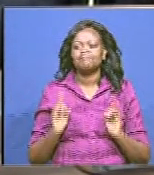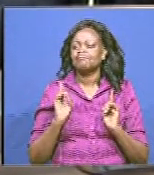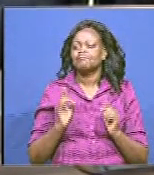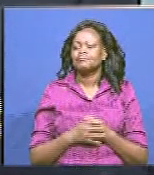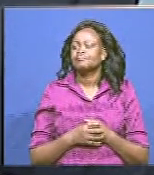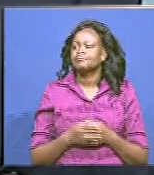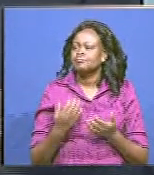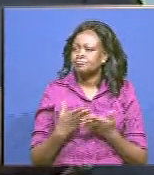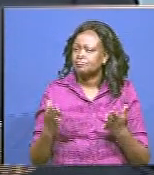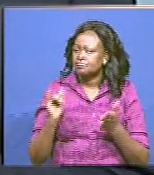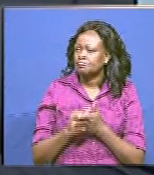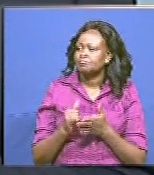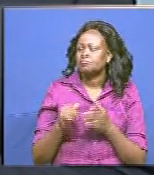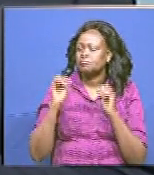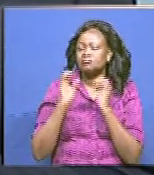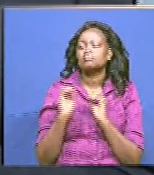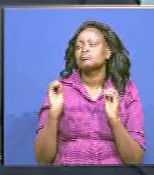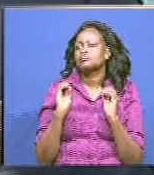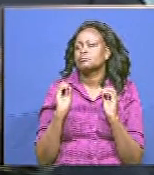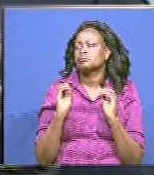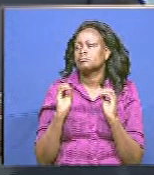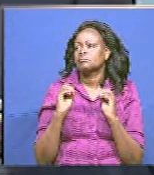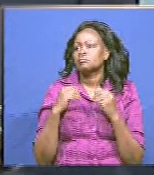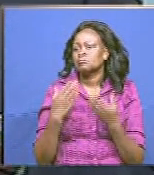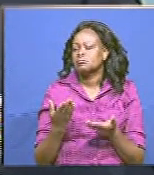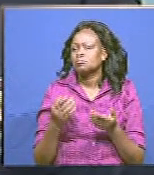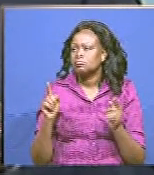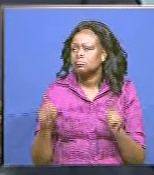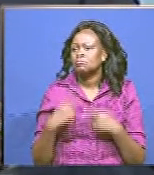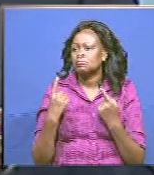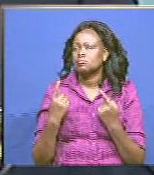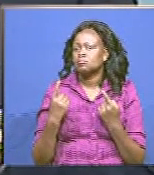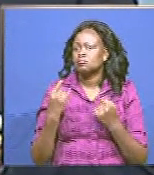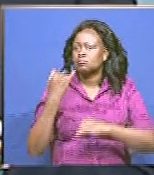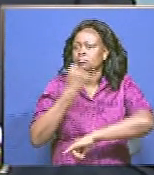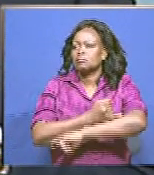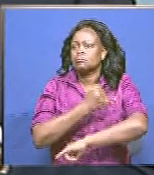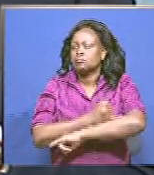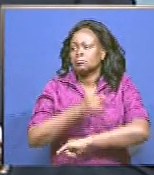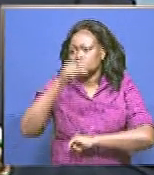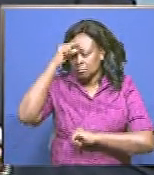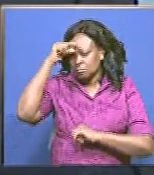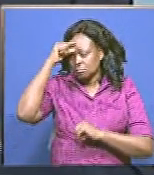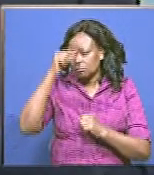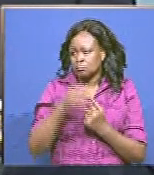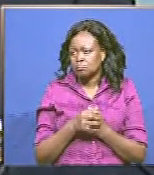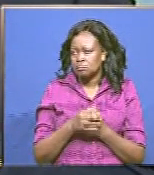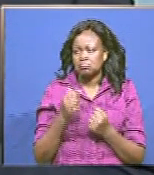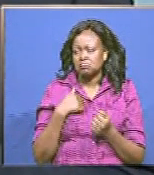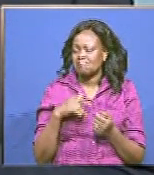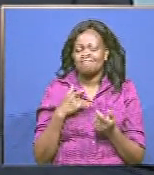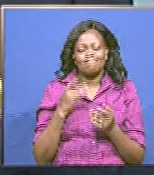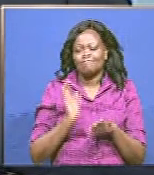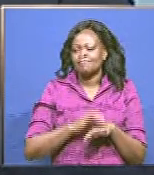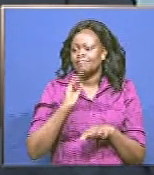of the things that I really don't agree with is about this conflict of the institutions of government. Okay. To me, it's unhealthy.